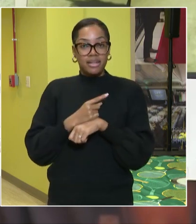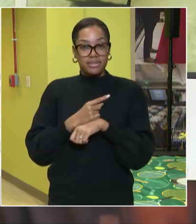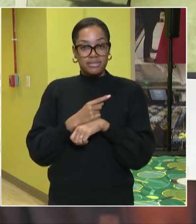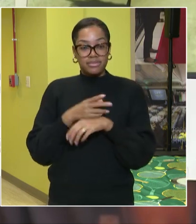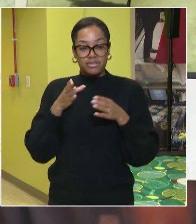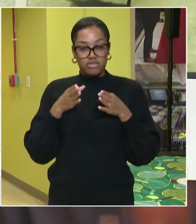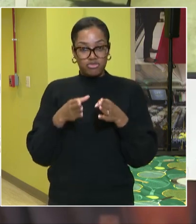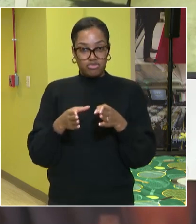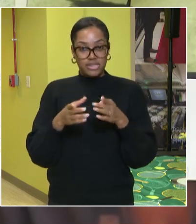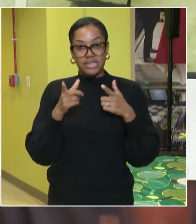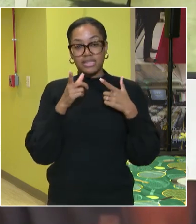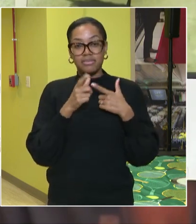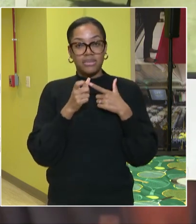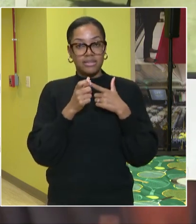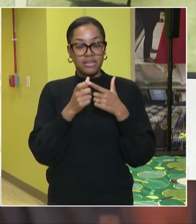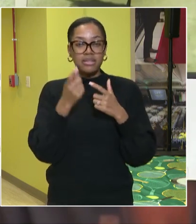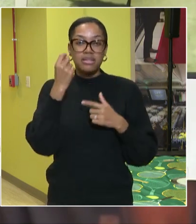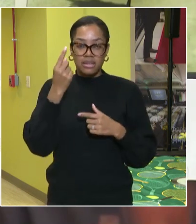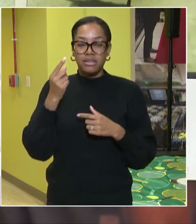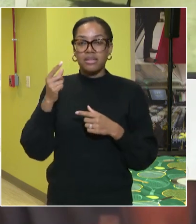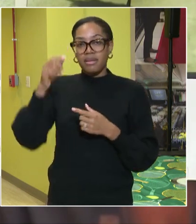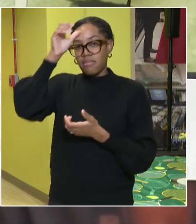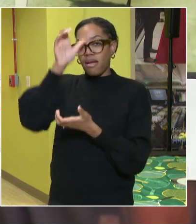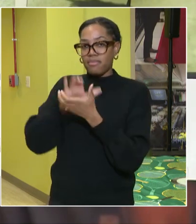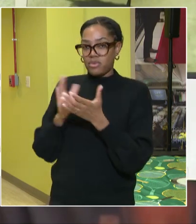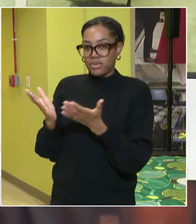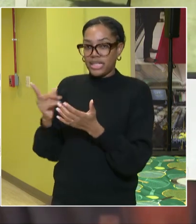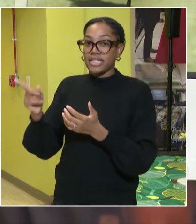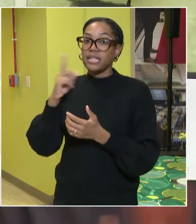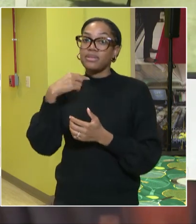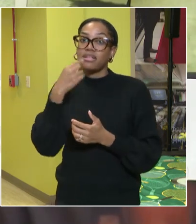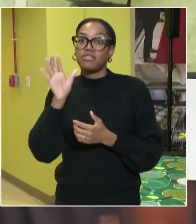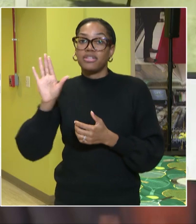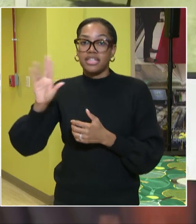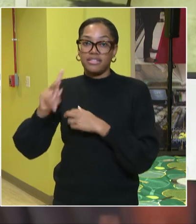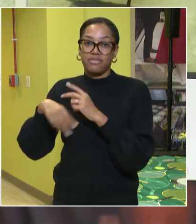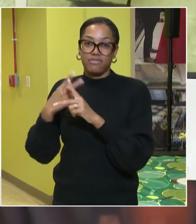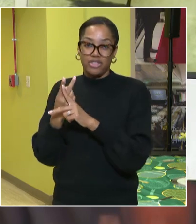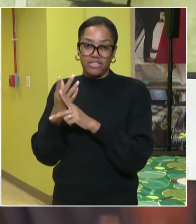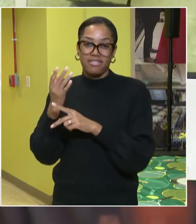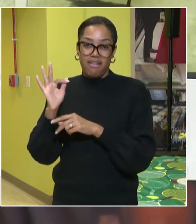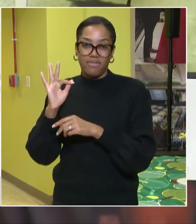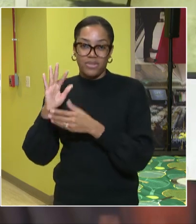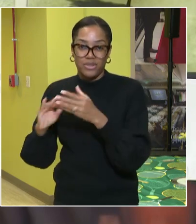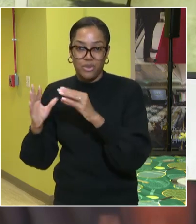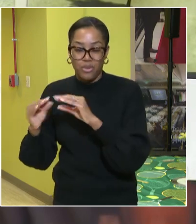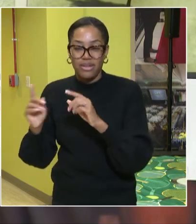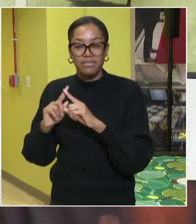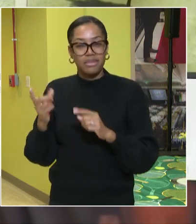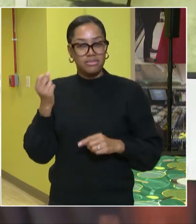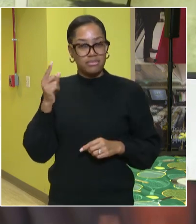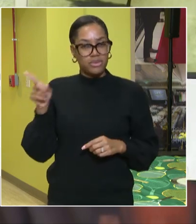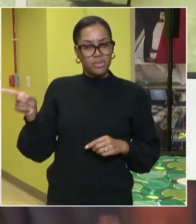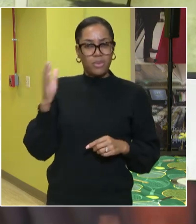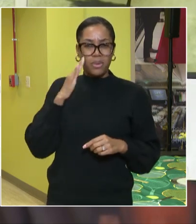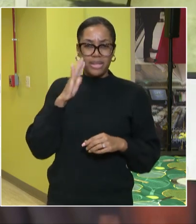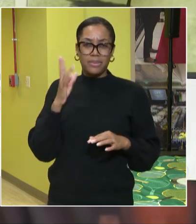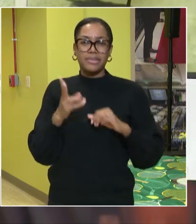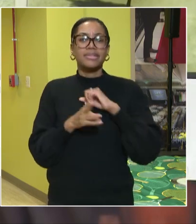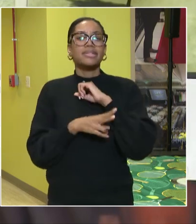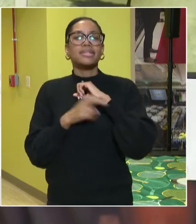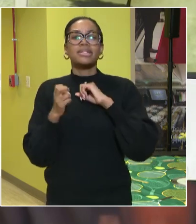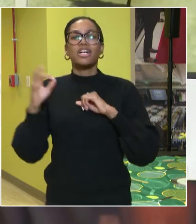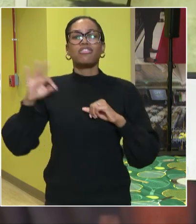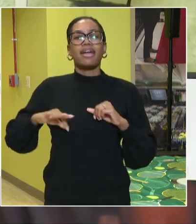street. Now, if Marion was here, he would tell you his version of the story, but Marion takes credit for everything people